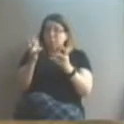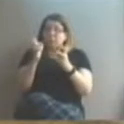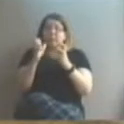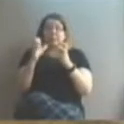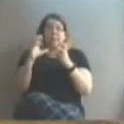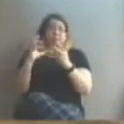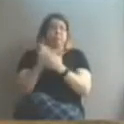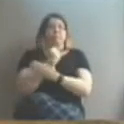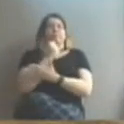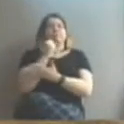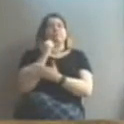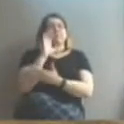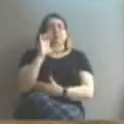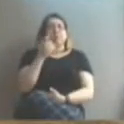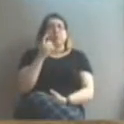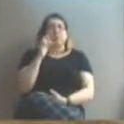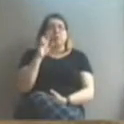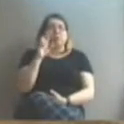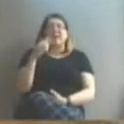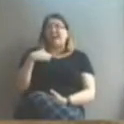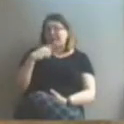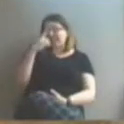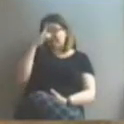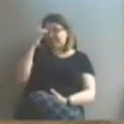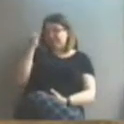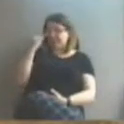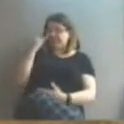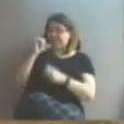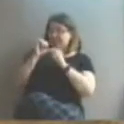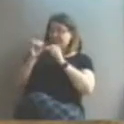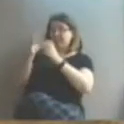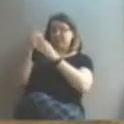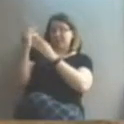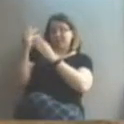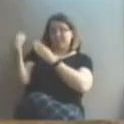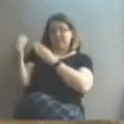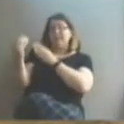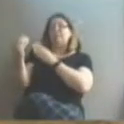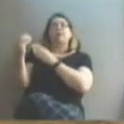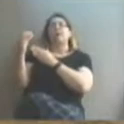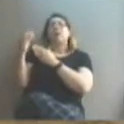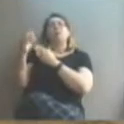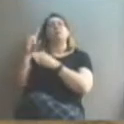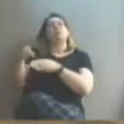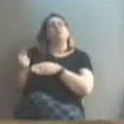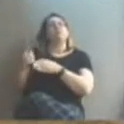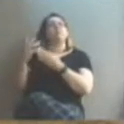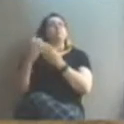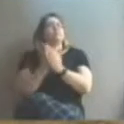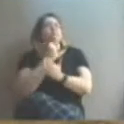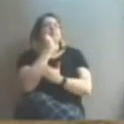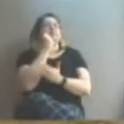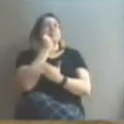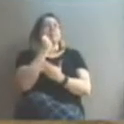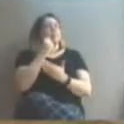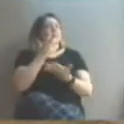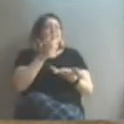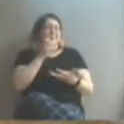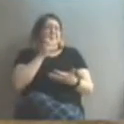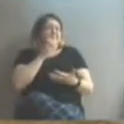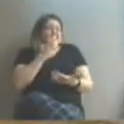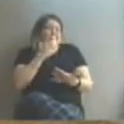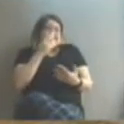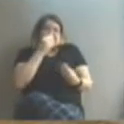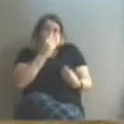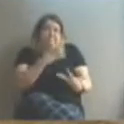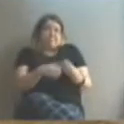education. My fear is that by continually going outside for ideas, JCPS is simply becoming a resume builder for others who care less about the success of our schools than